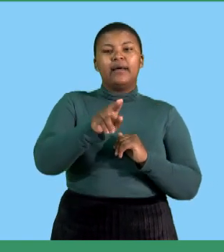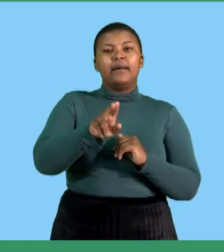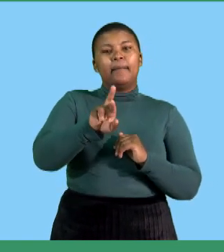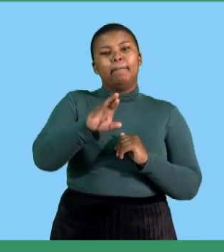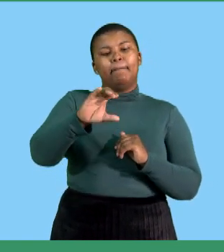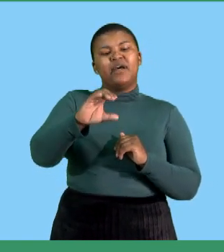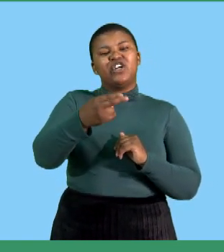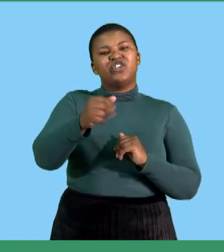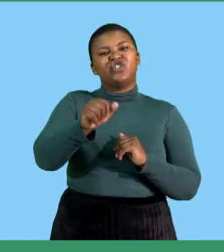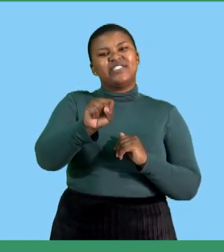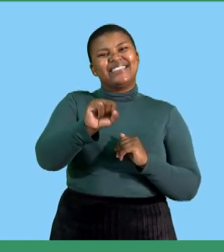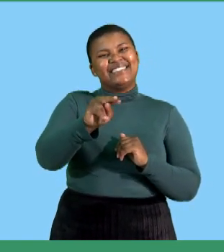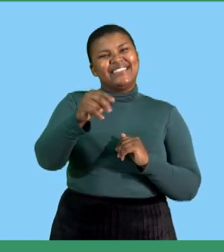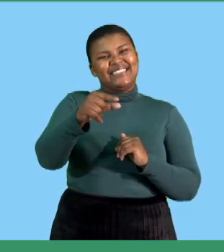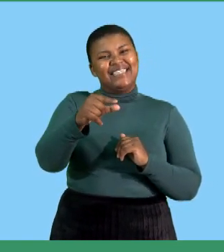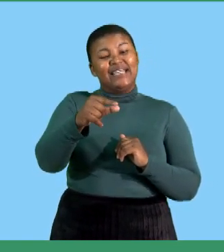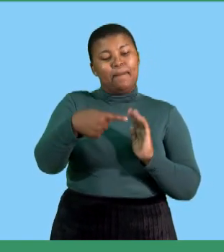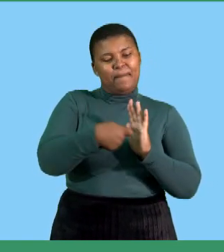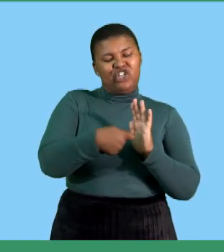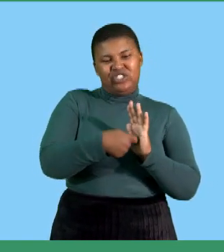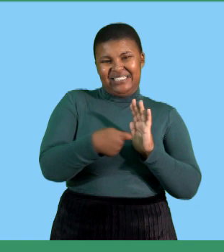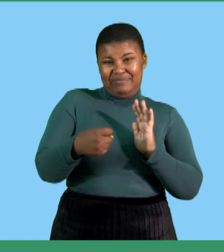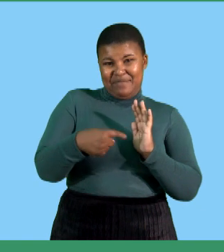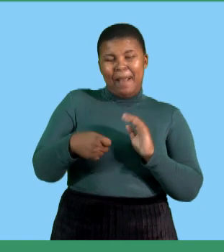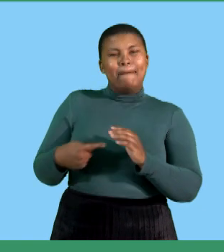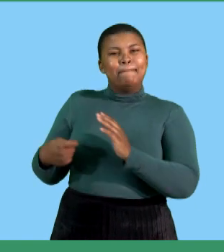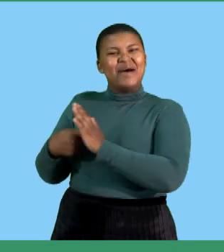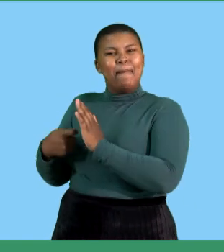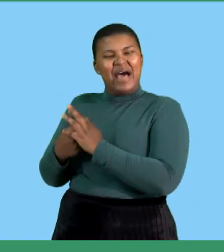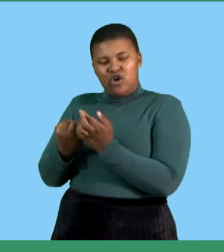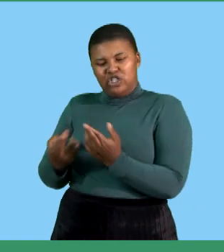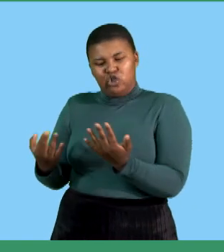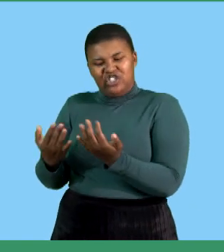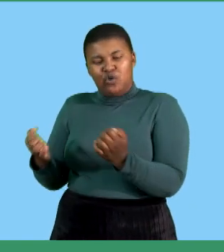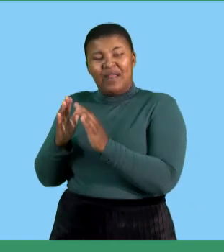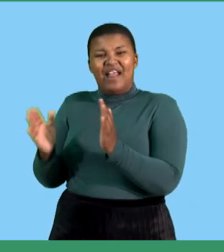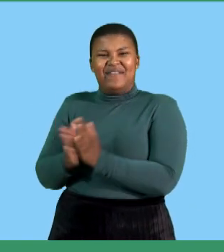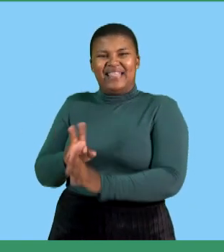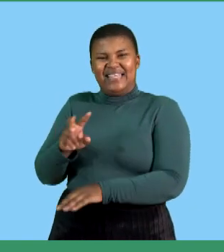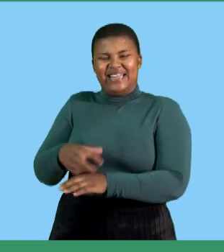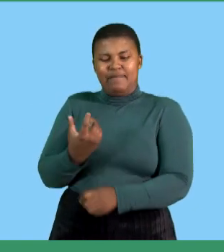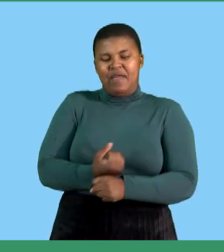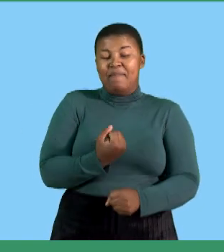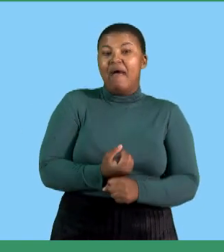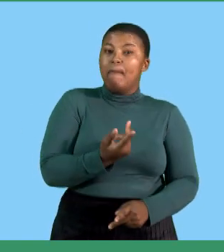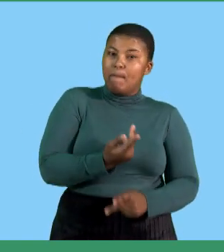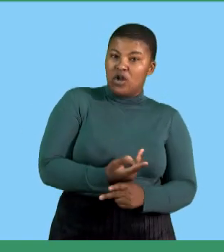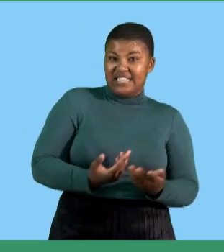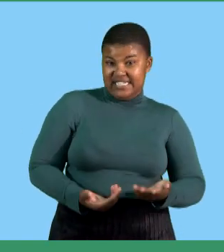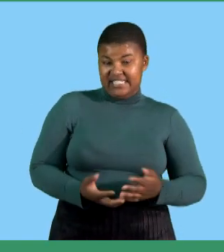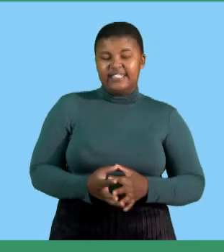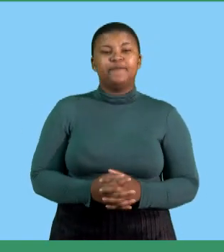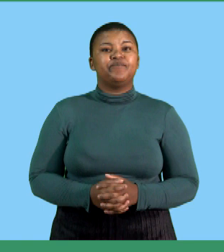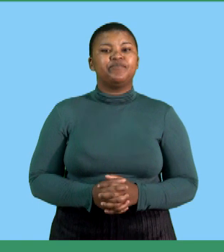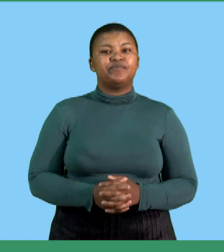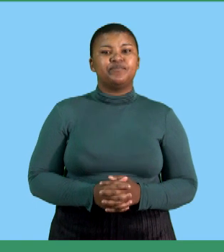buy the raw materials that the production function will need to produce the product. So the purchasing function will then